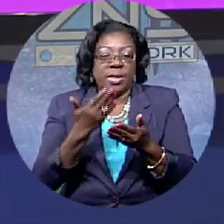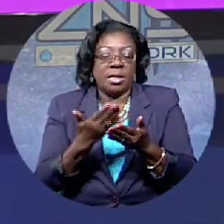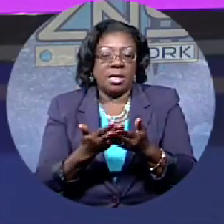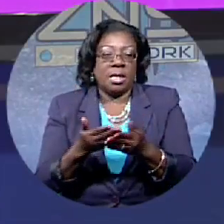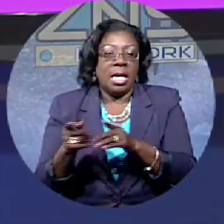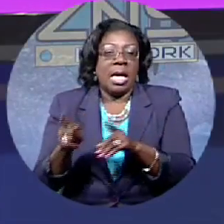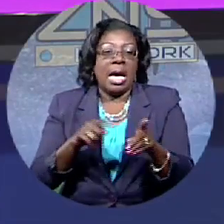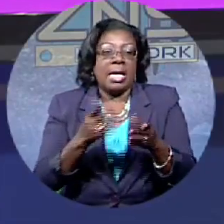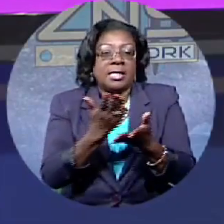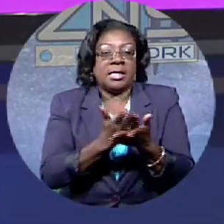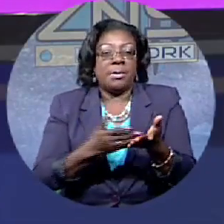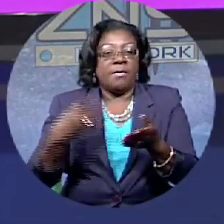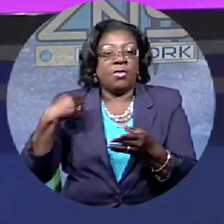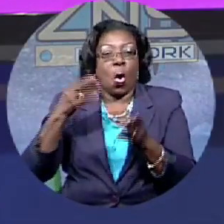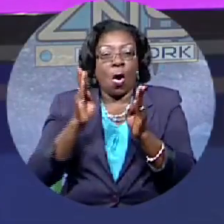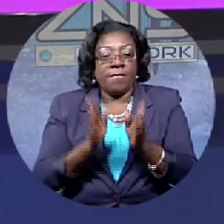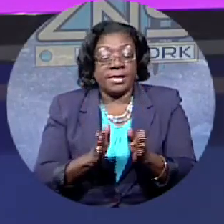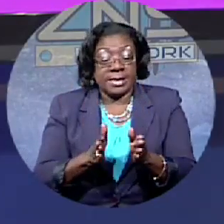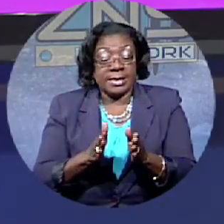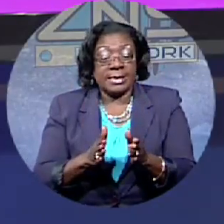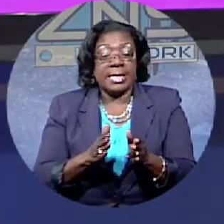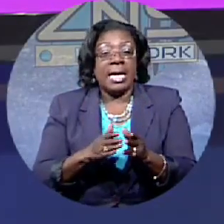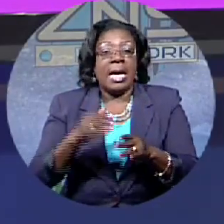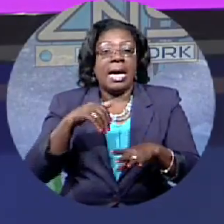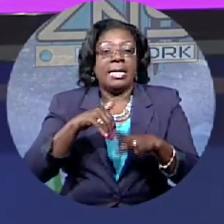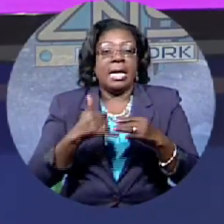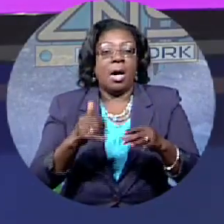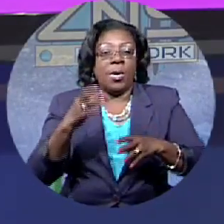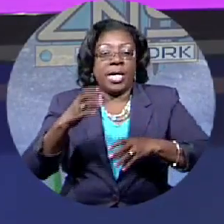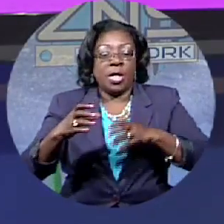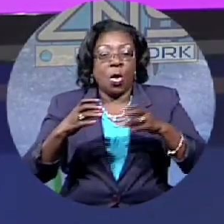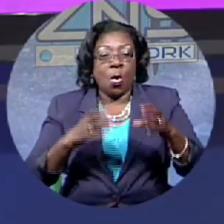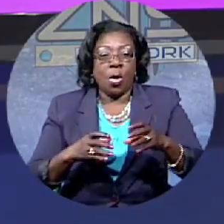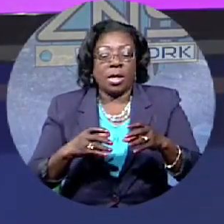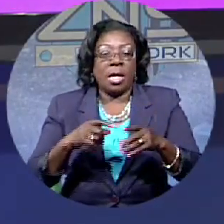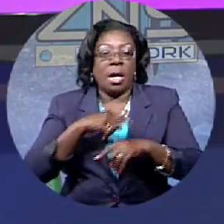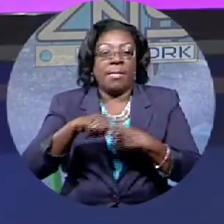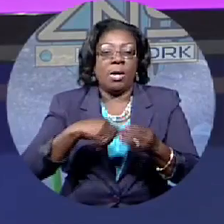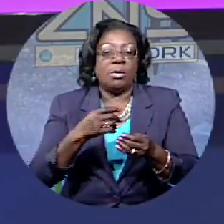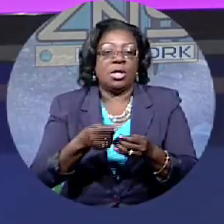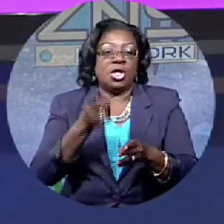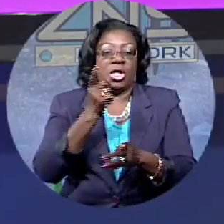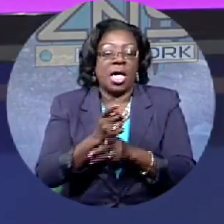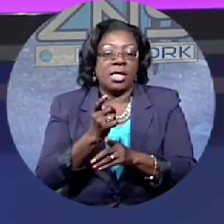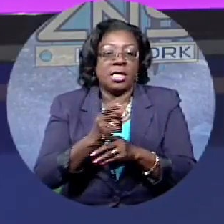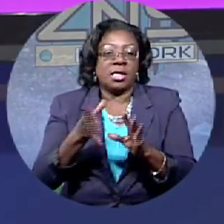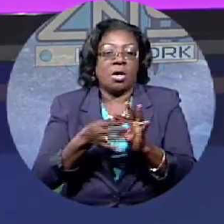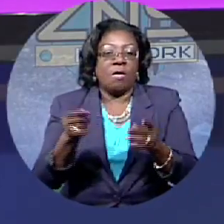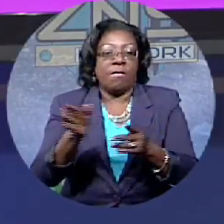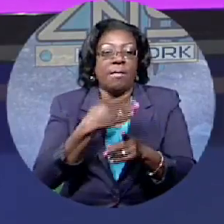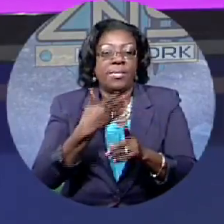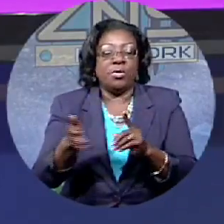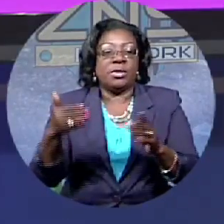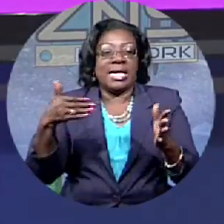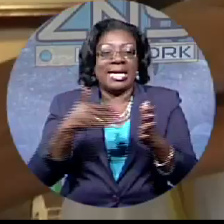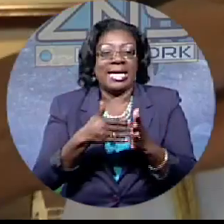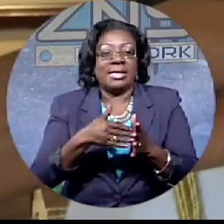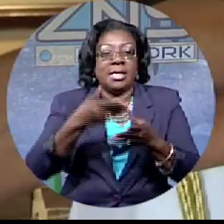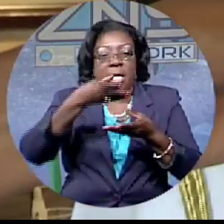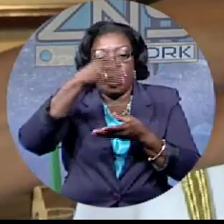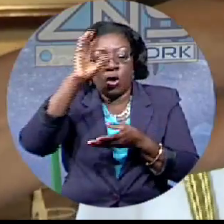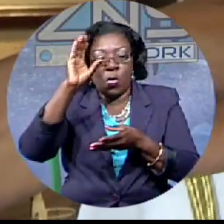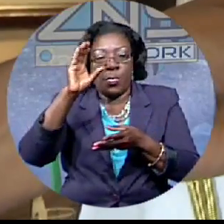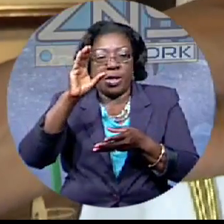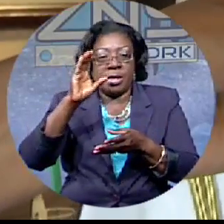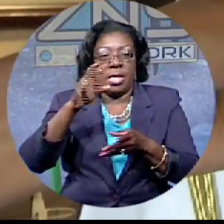Center. Commodore Bowe says the status quo among Marines is continuing and those who did nothing shouldn't be concerned. If I